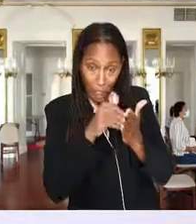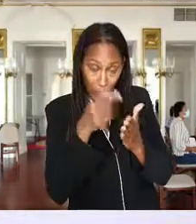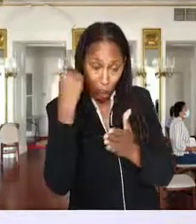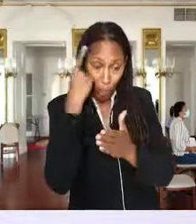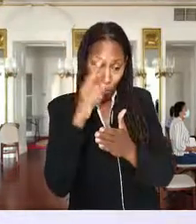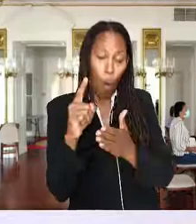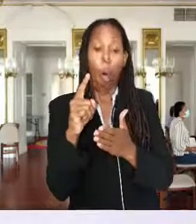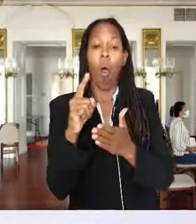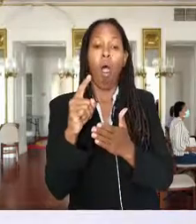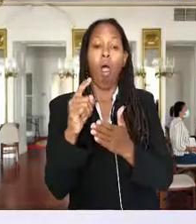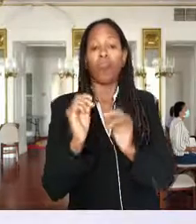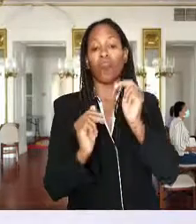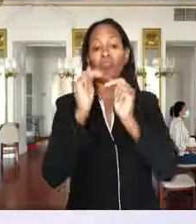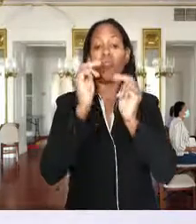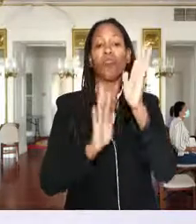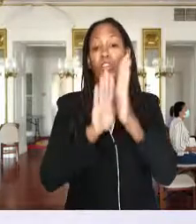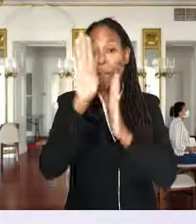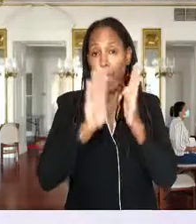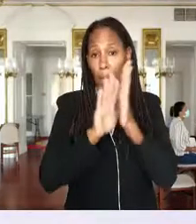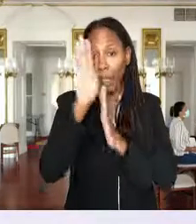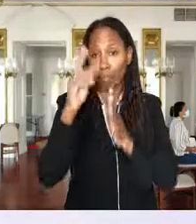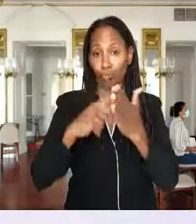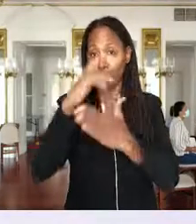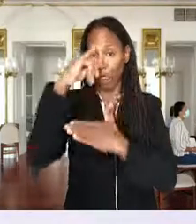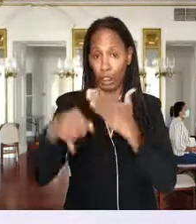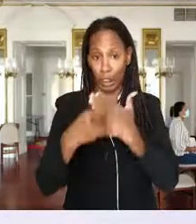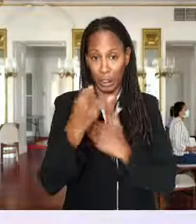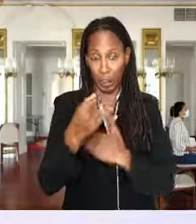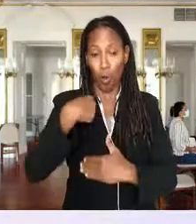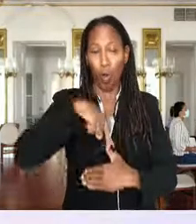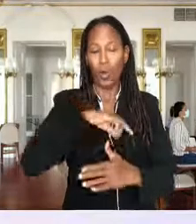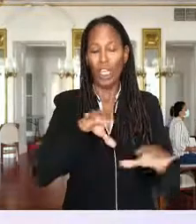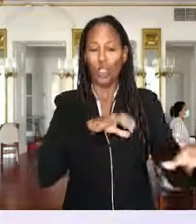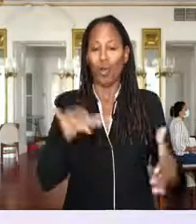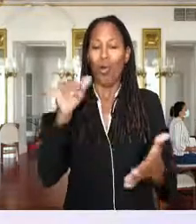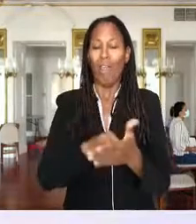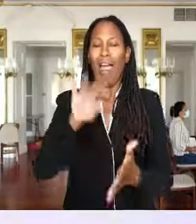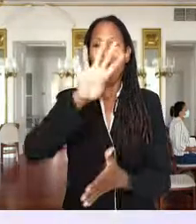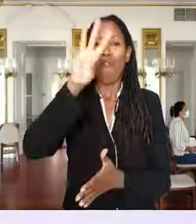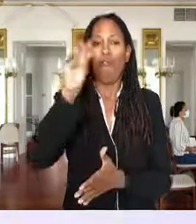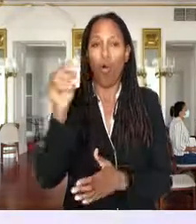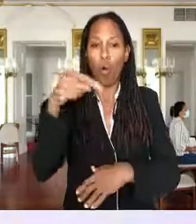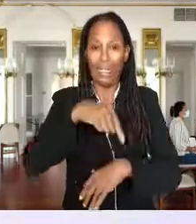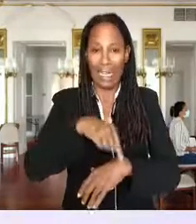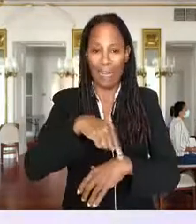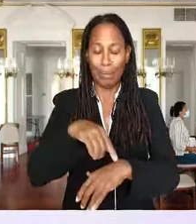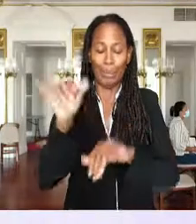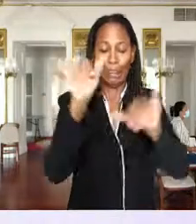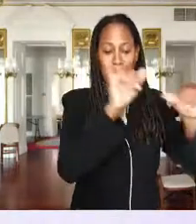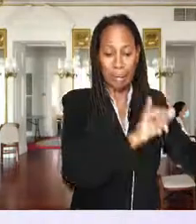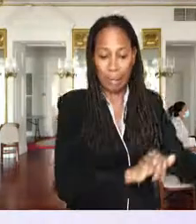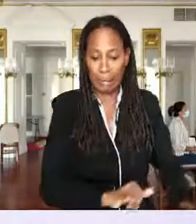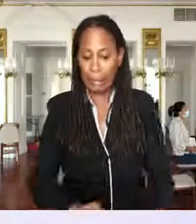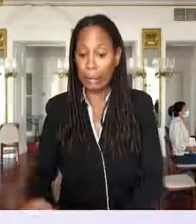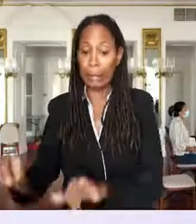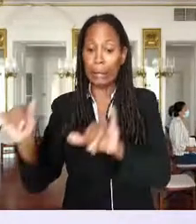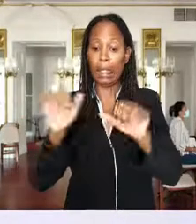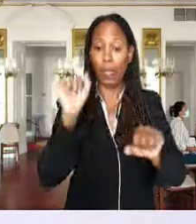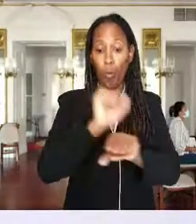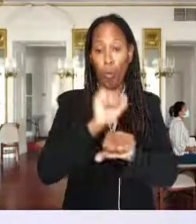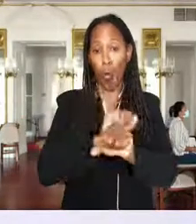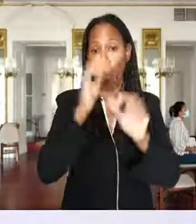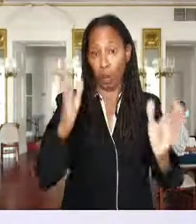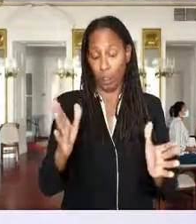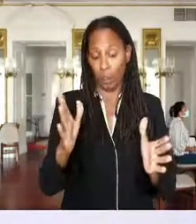have 400 million, 40 times, and we have the same amount of employees. I like to take some